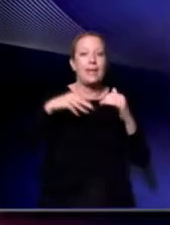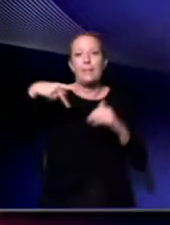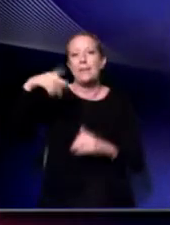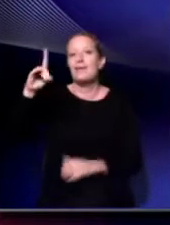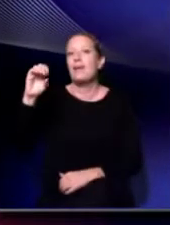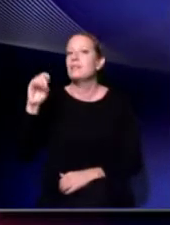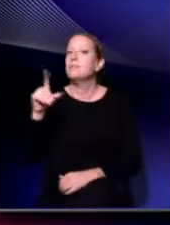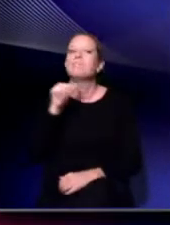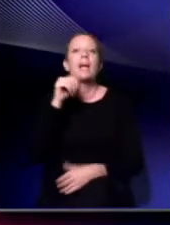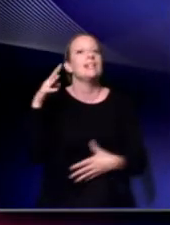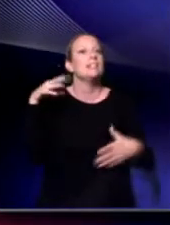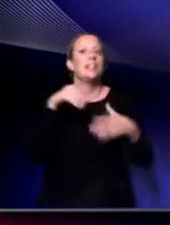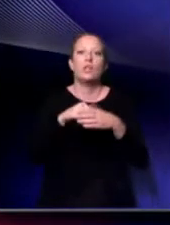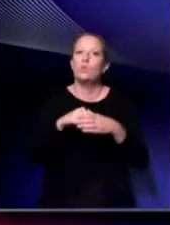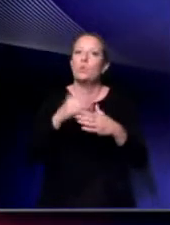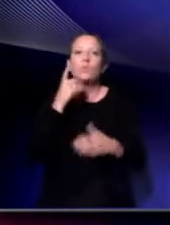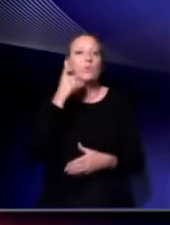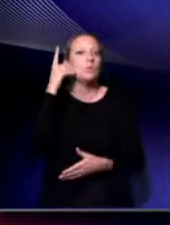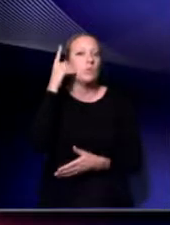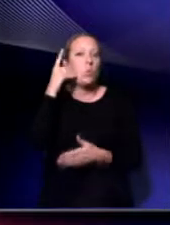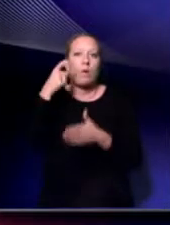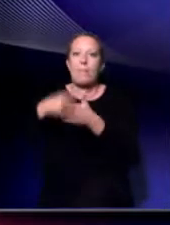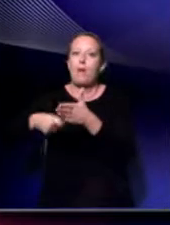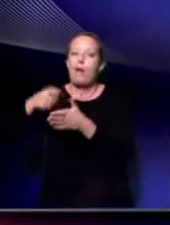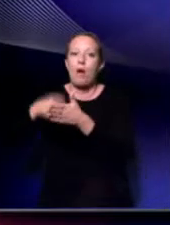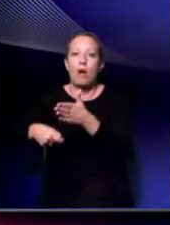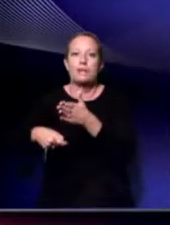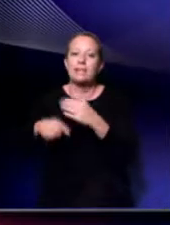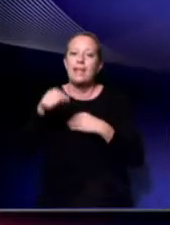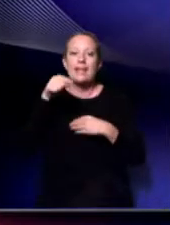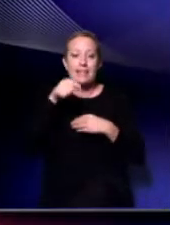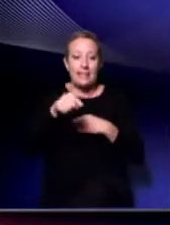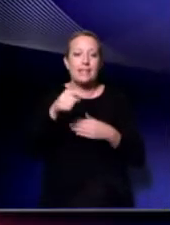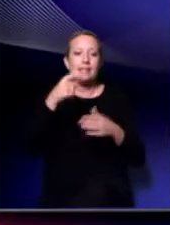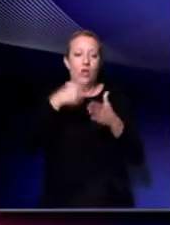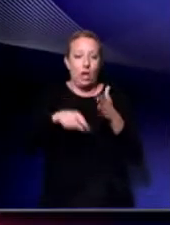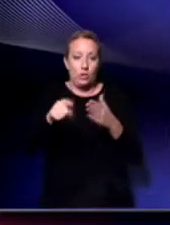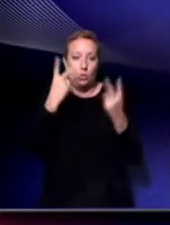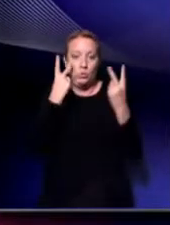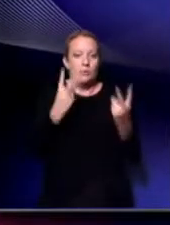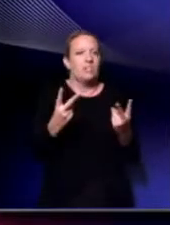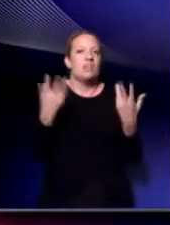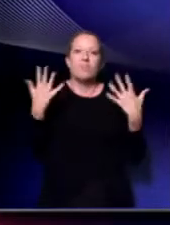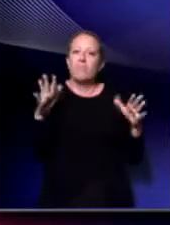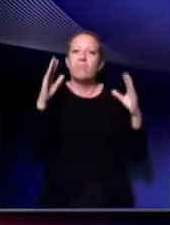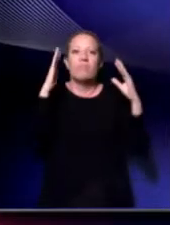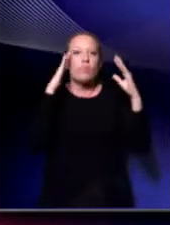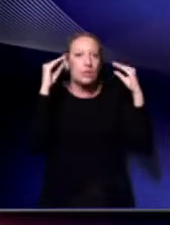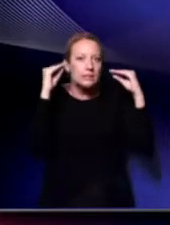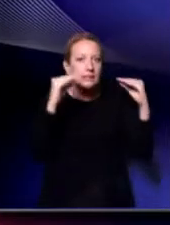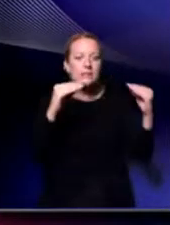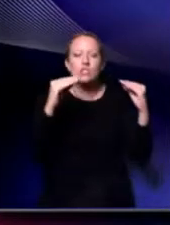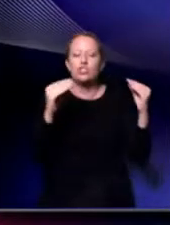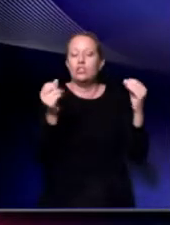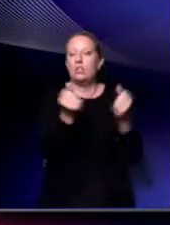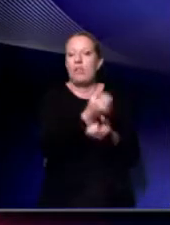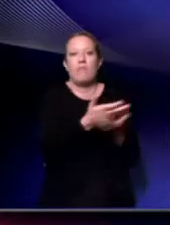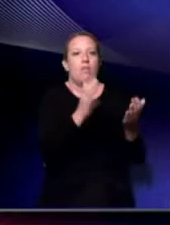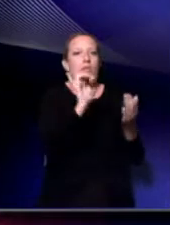in here. That's been taken out. This is strictly the instructional cost. Okay. I would say that, but I think